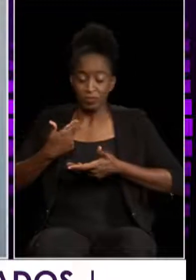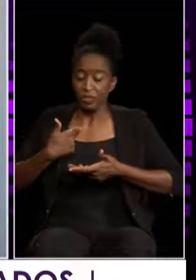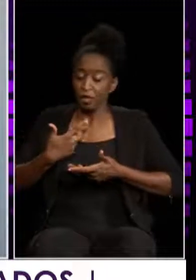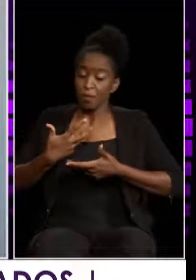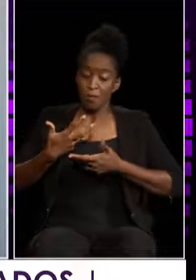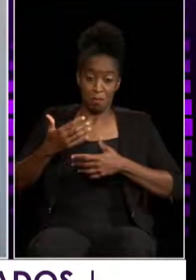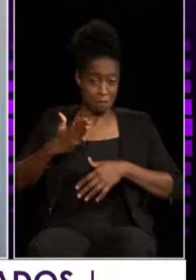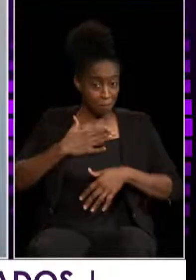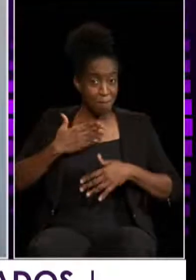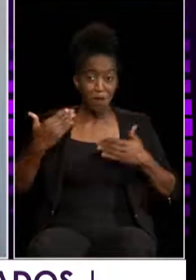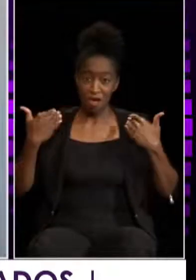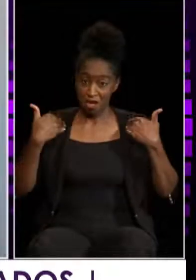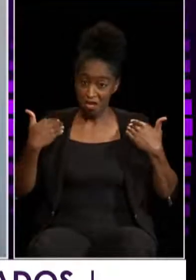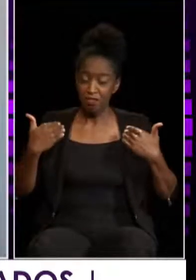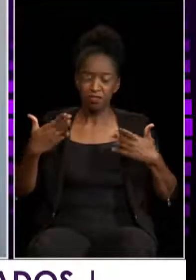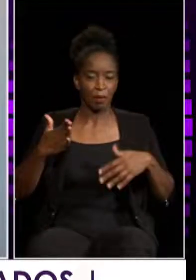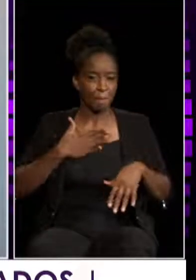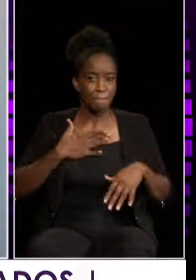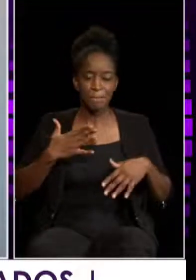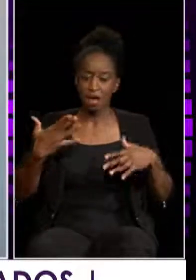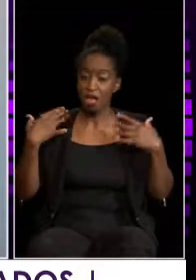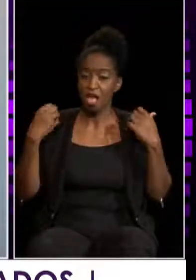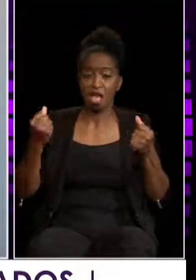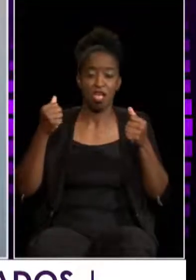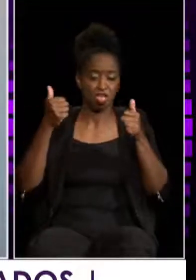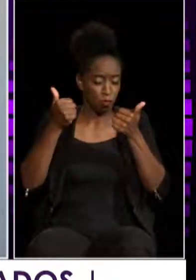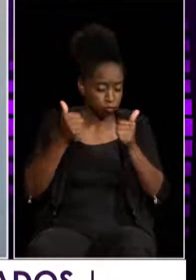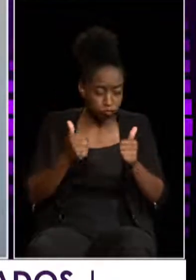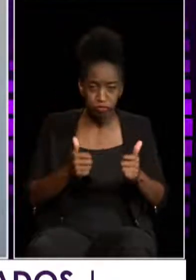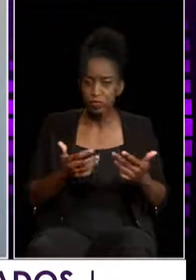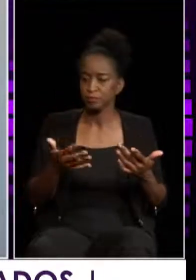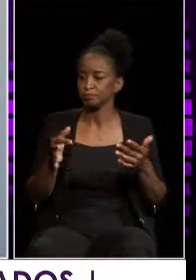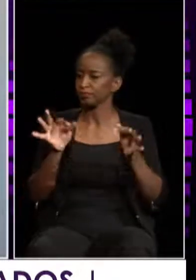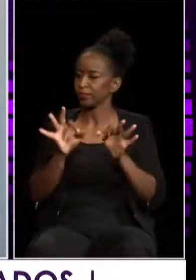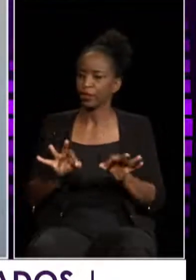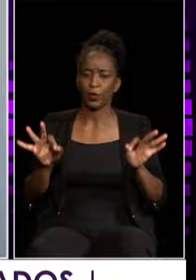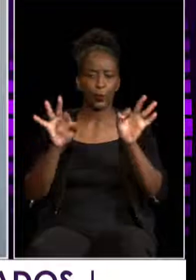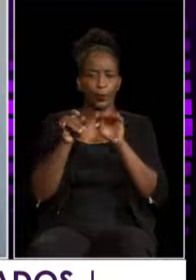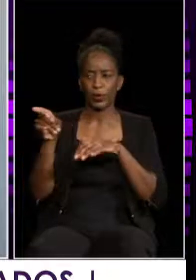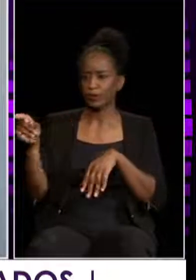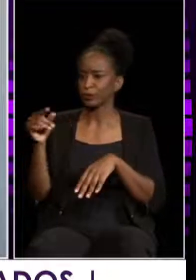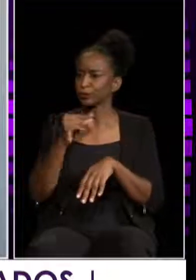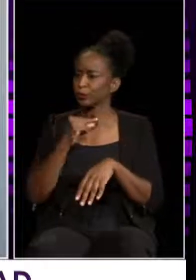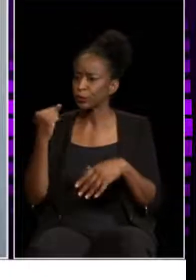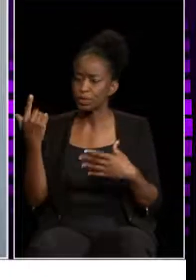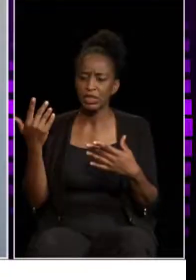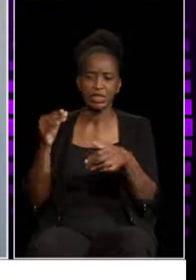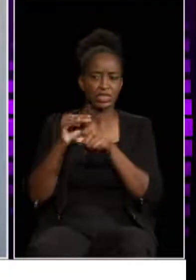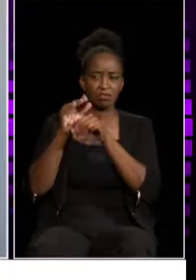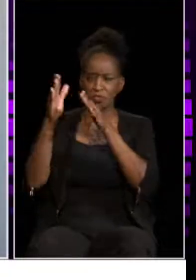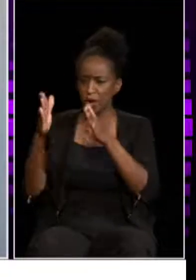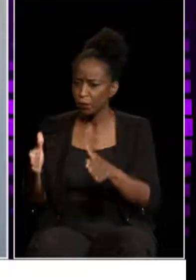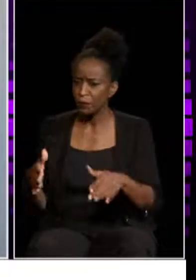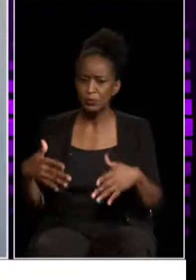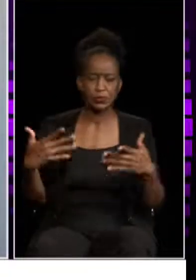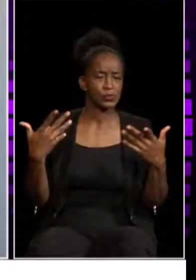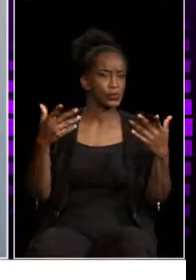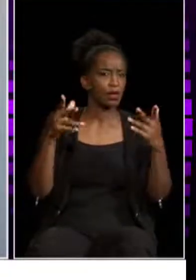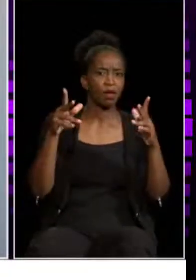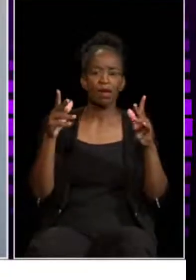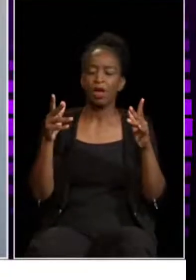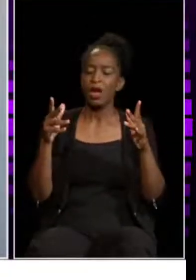have a pastor, a counselor, your own psychologist, your own therapist, and not only that too, but find your safe place. Your